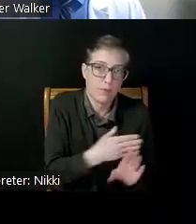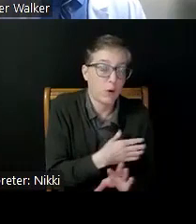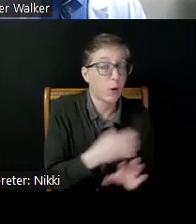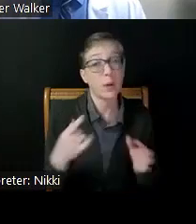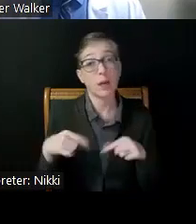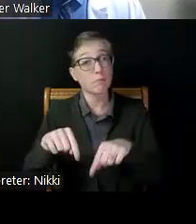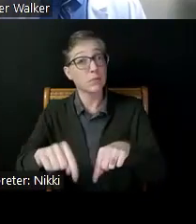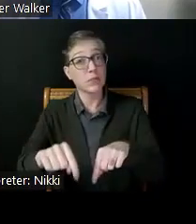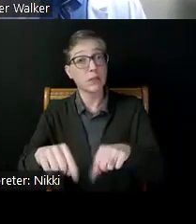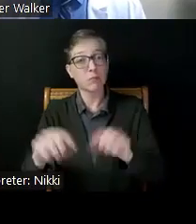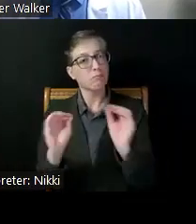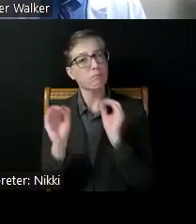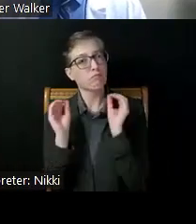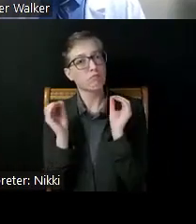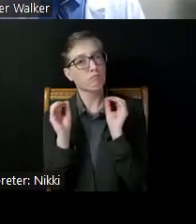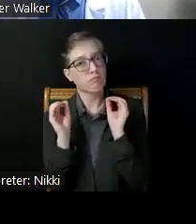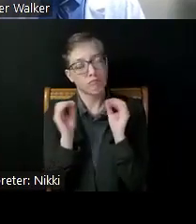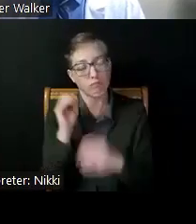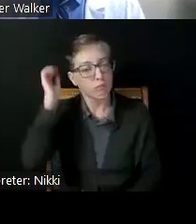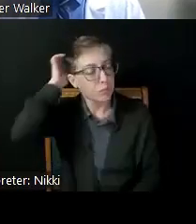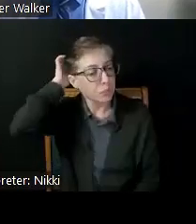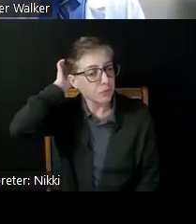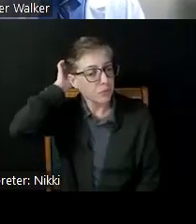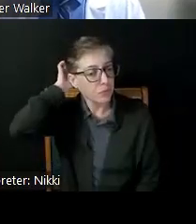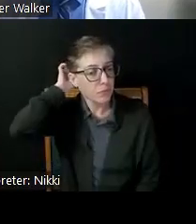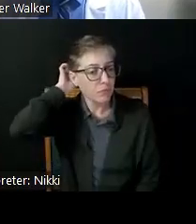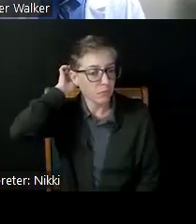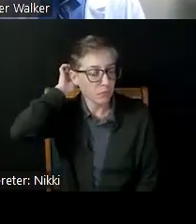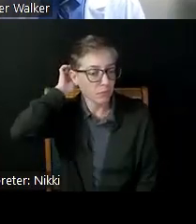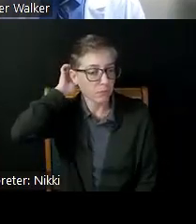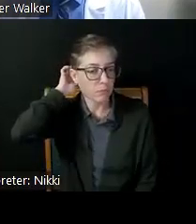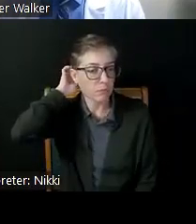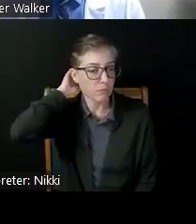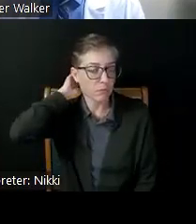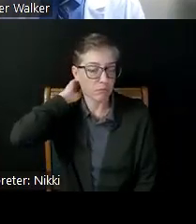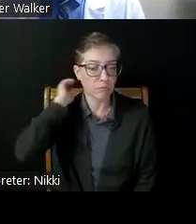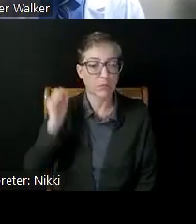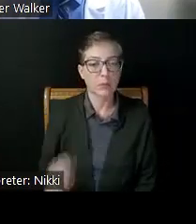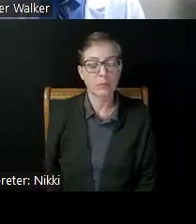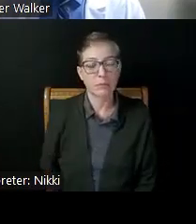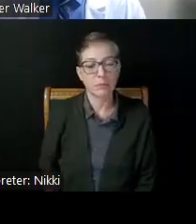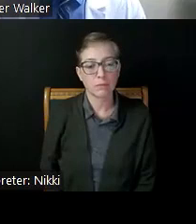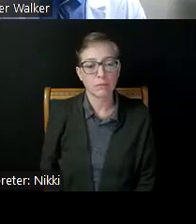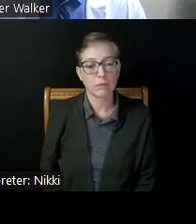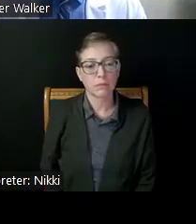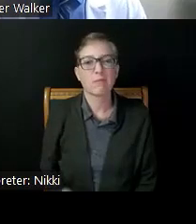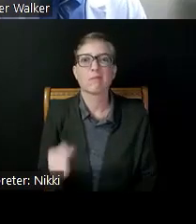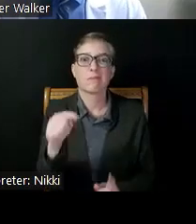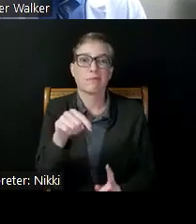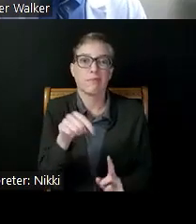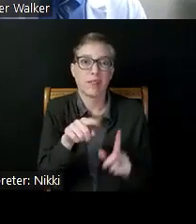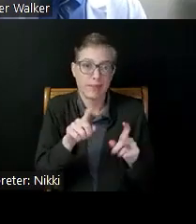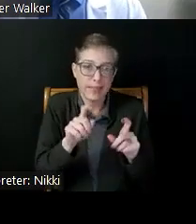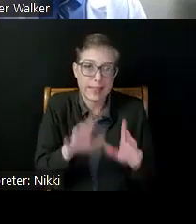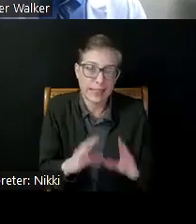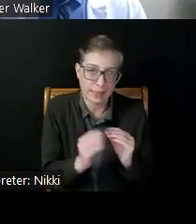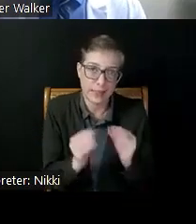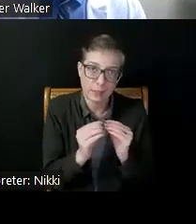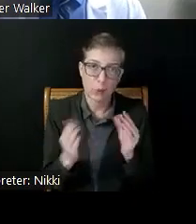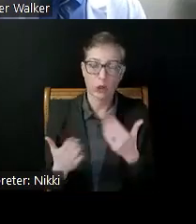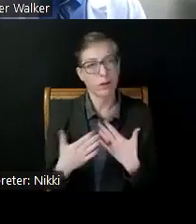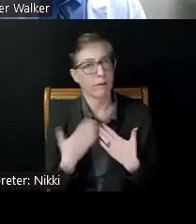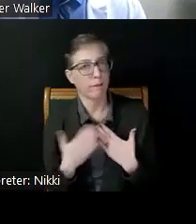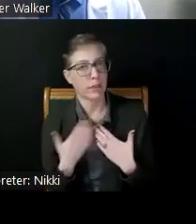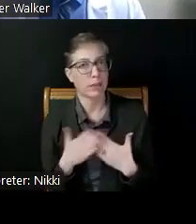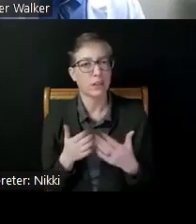And not having all these different things certainly makes the test convenient. There's also no